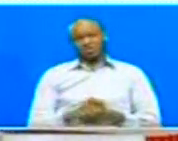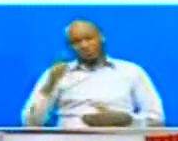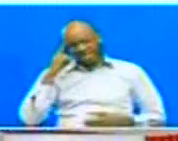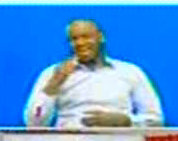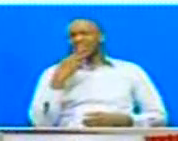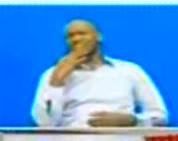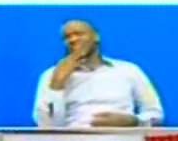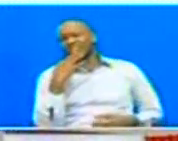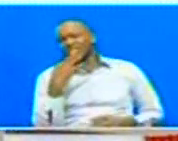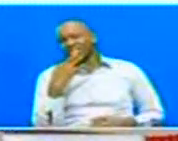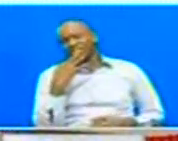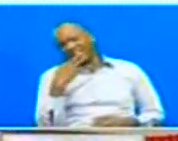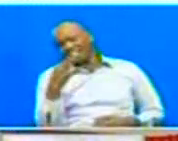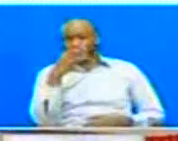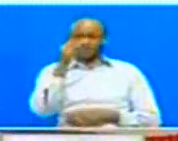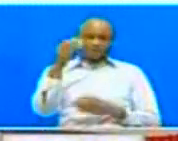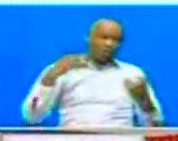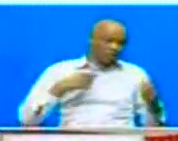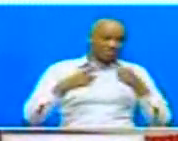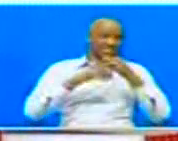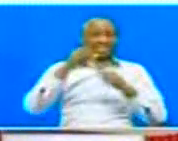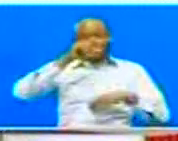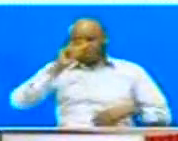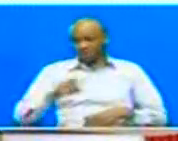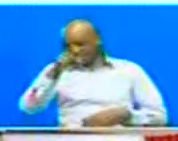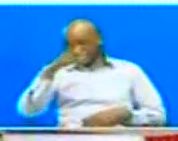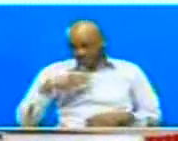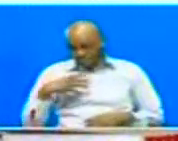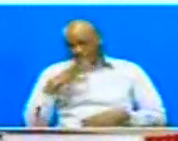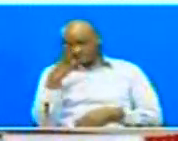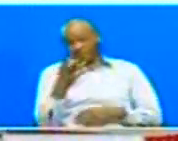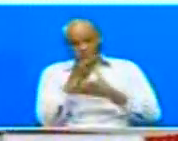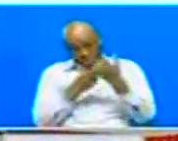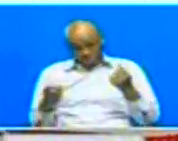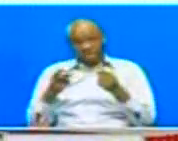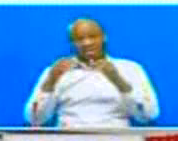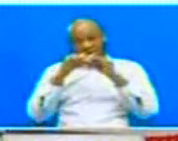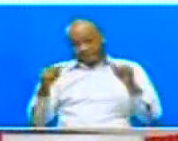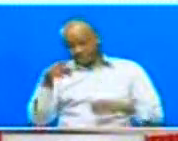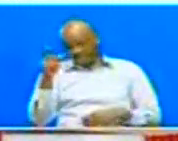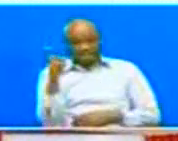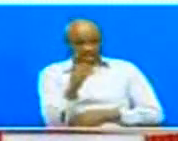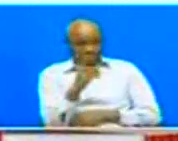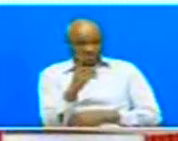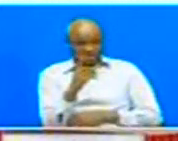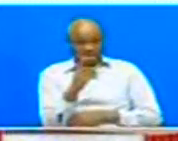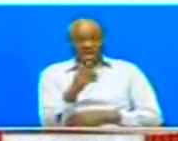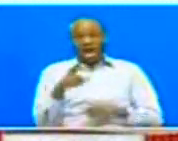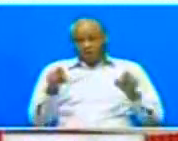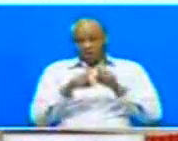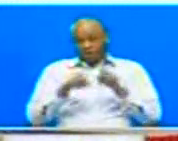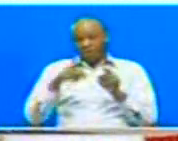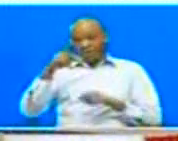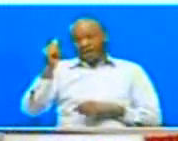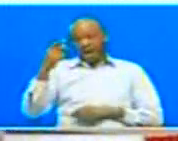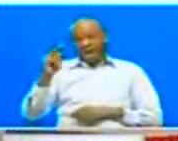all the 350 mm-hmm. or about 600,000 refugees who are resident in both refugee camps in Dadaab and Kakuma